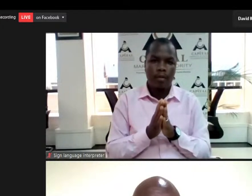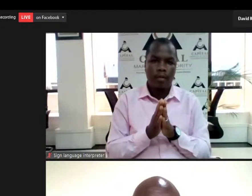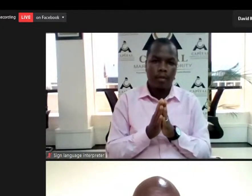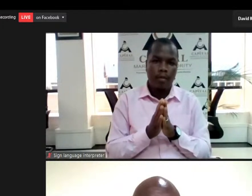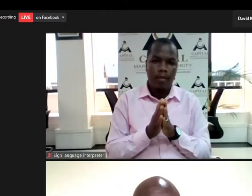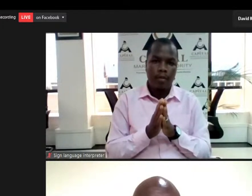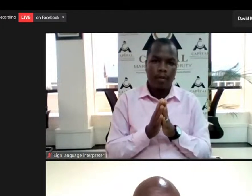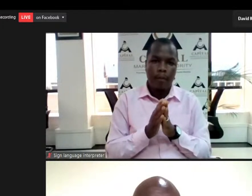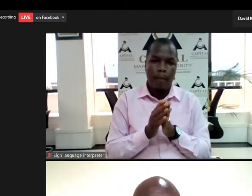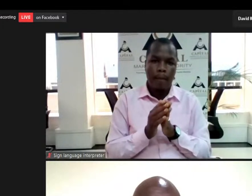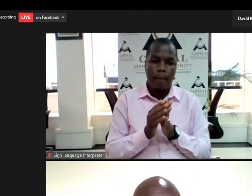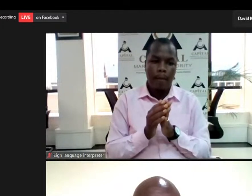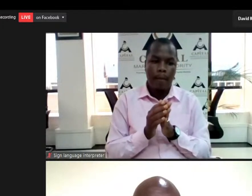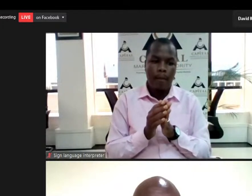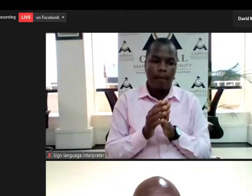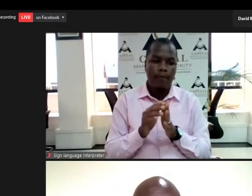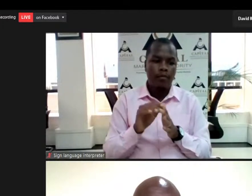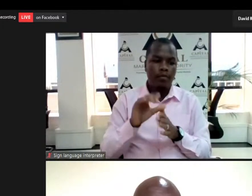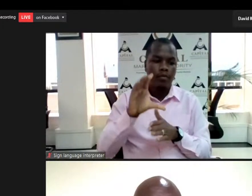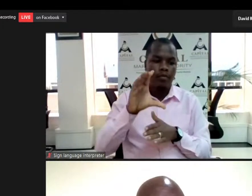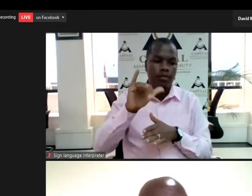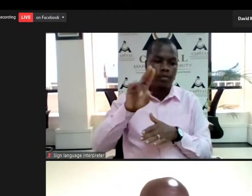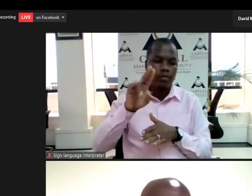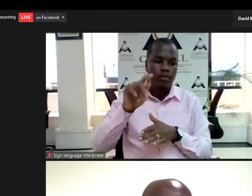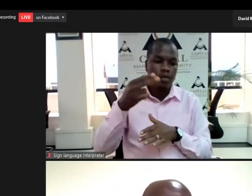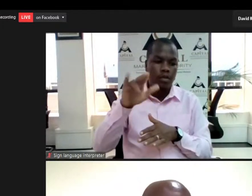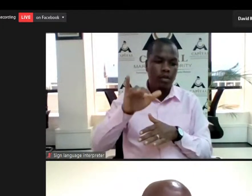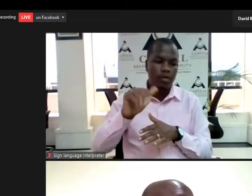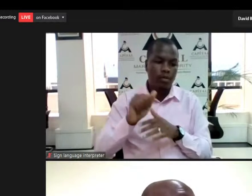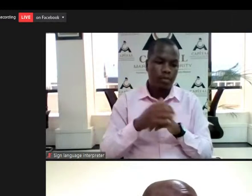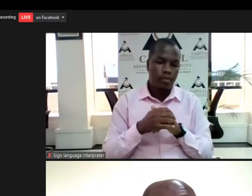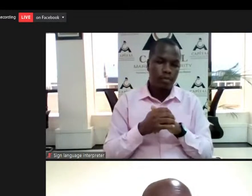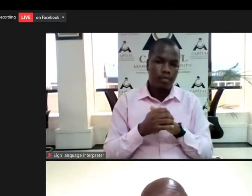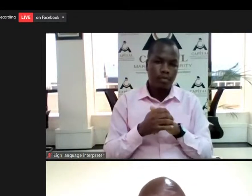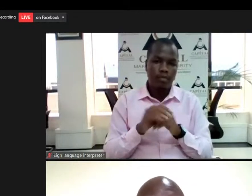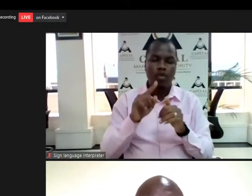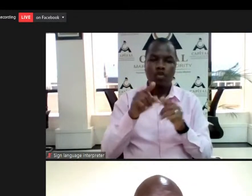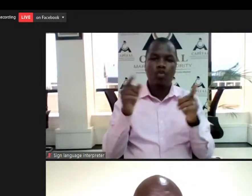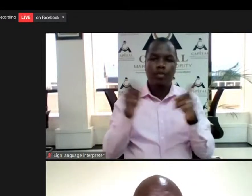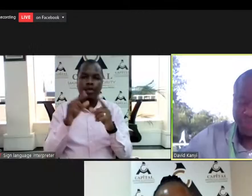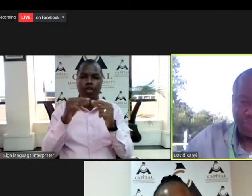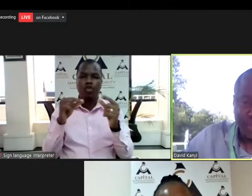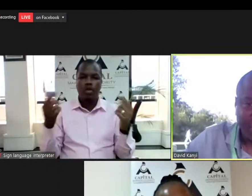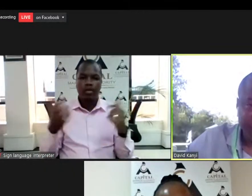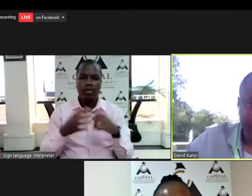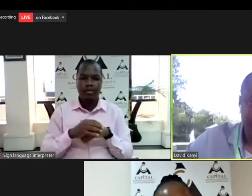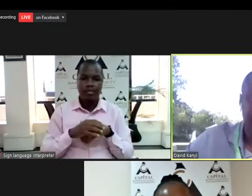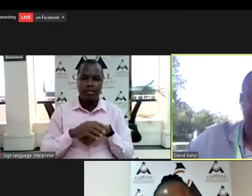Cynthia. Your parting shot.